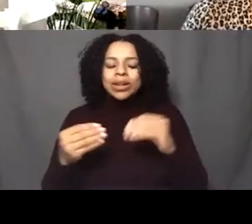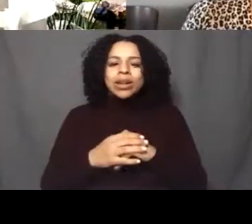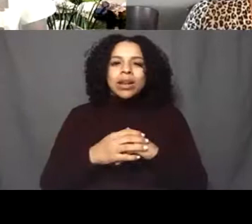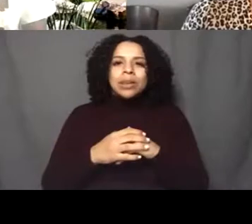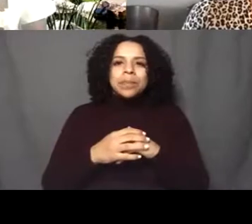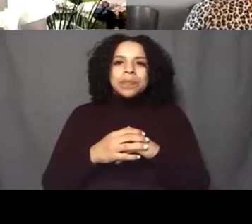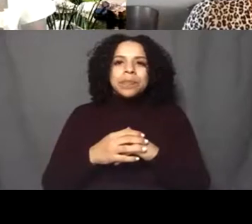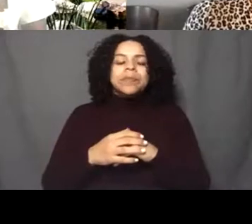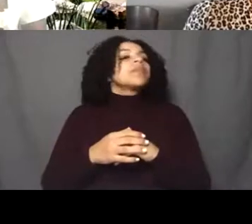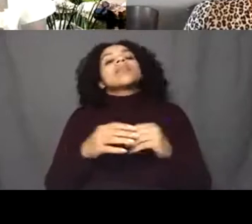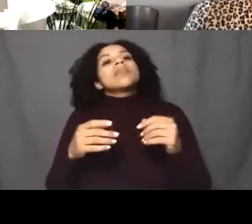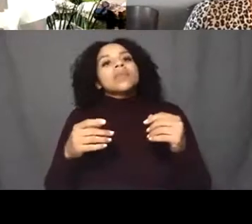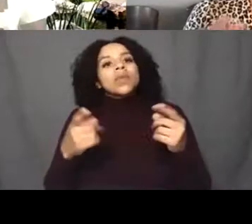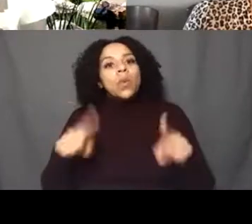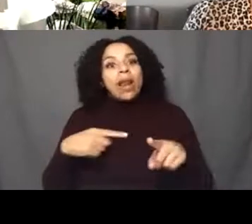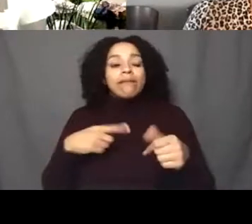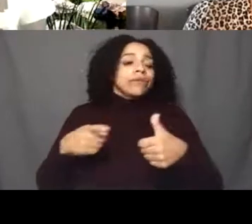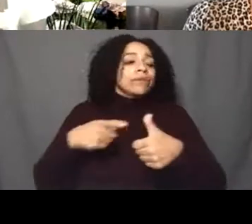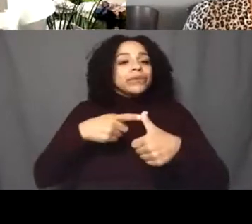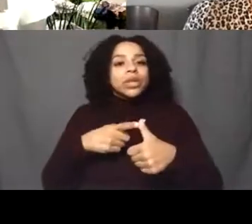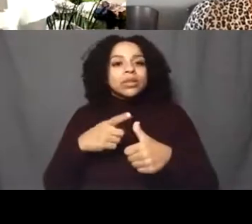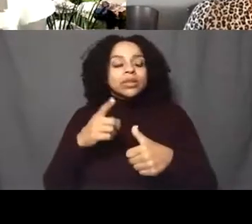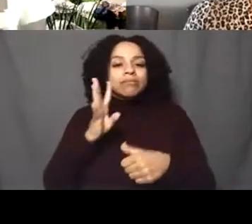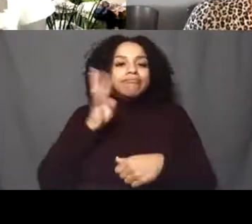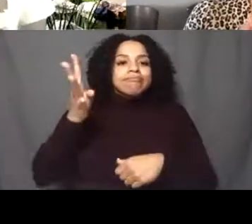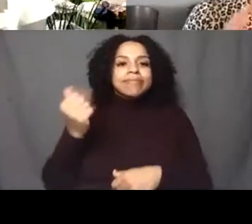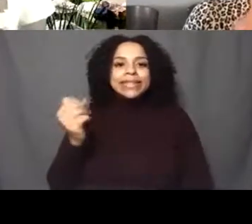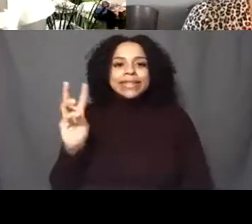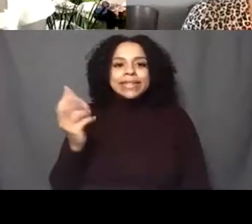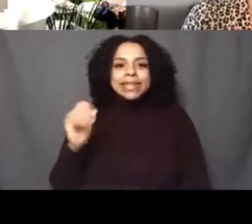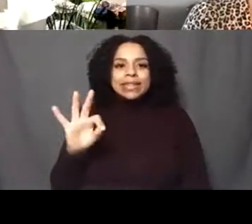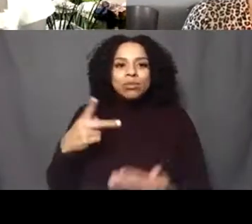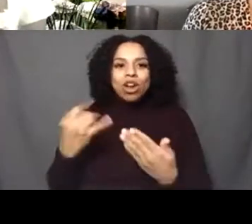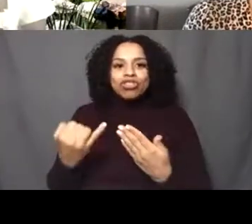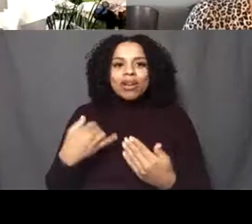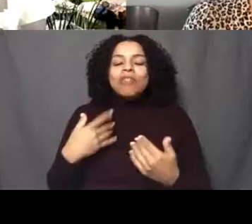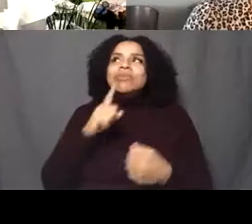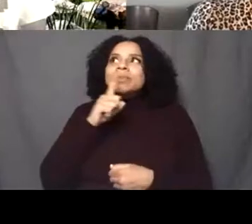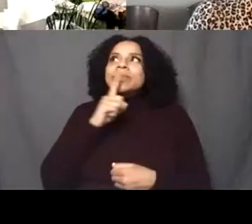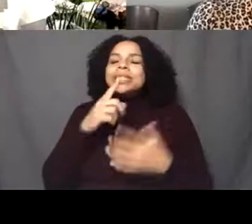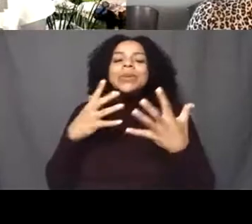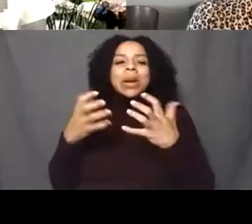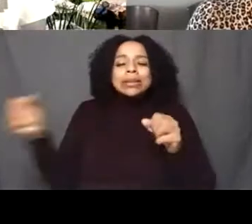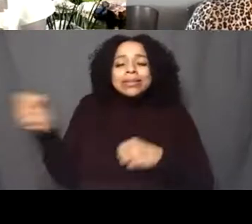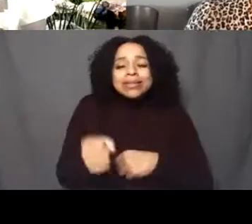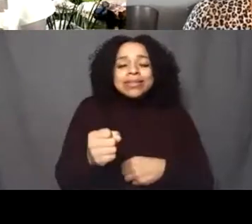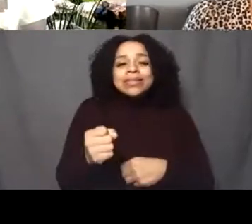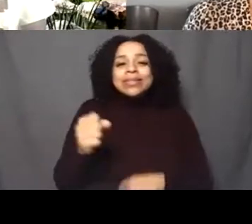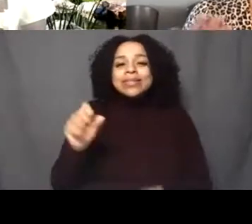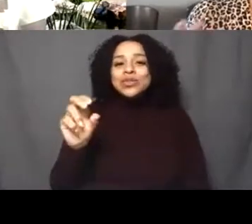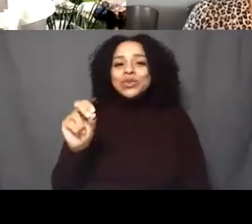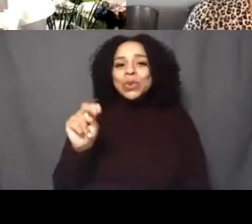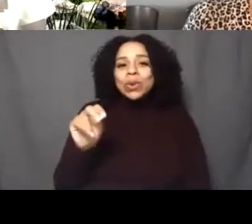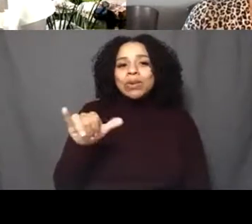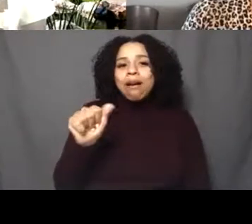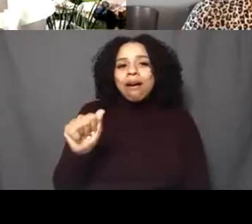When I first conceived of the 1619 Project, I really wanted one of the poets I really, really wanted was Sonia Sanchez. I just,